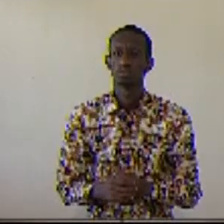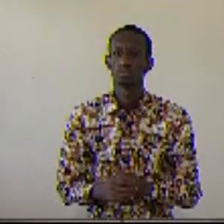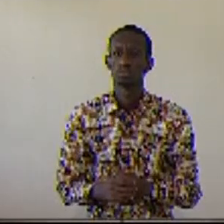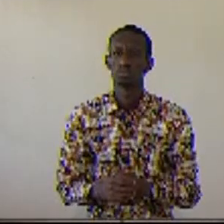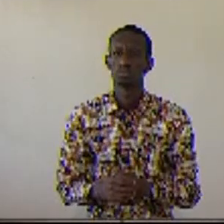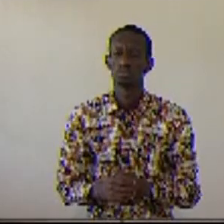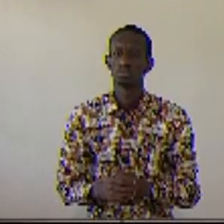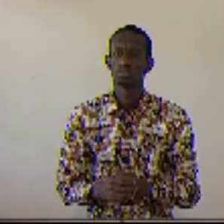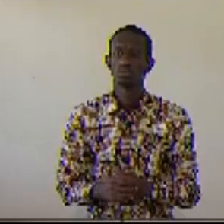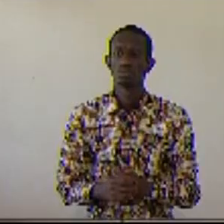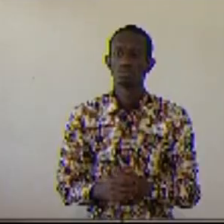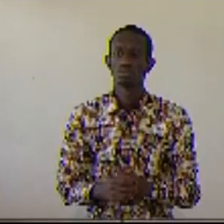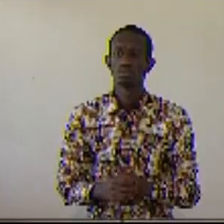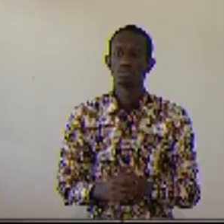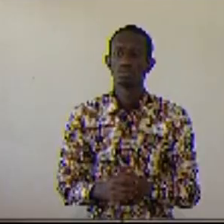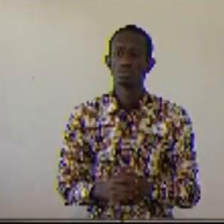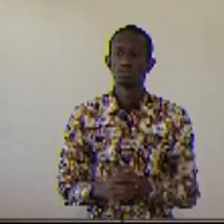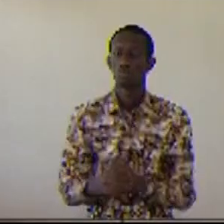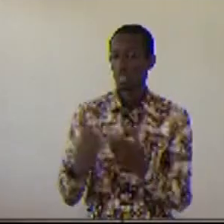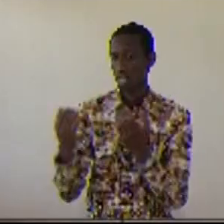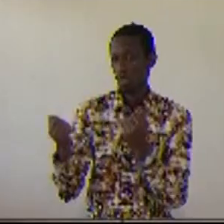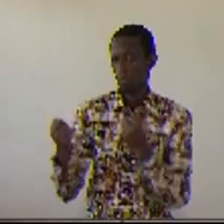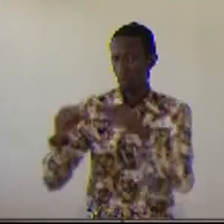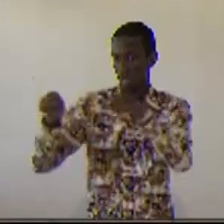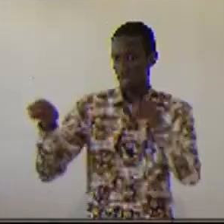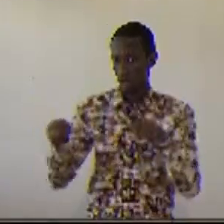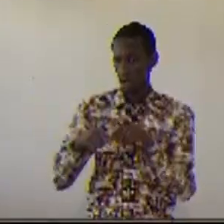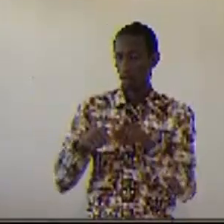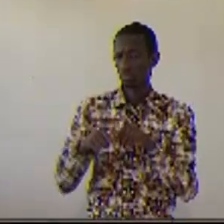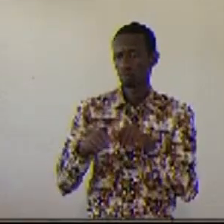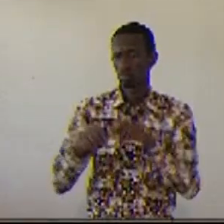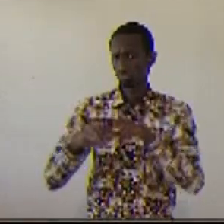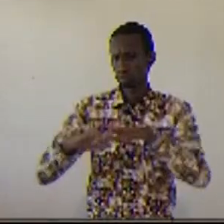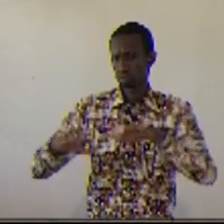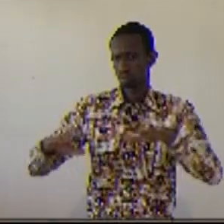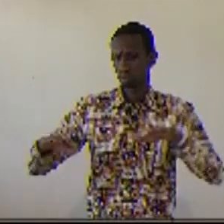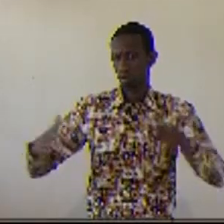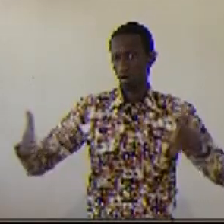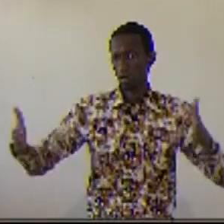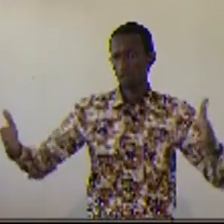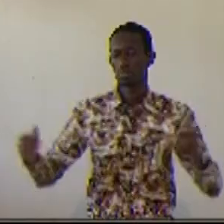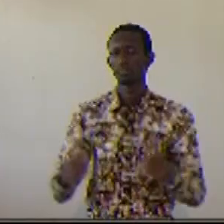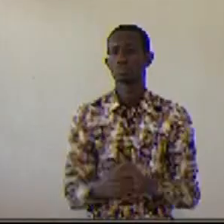has a large surface area